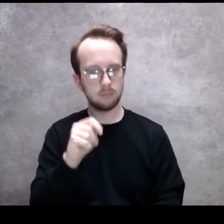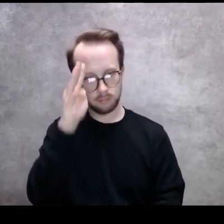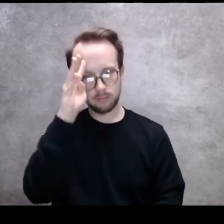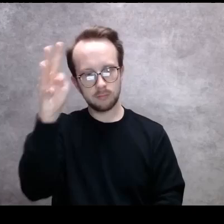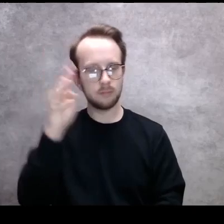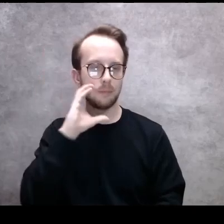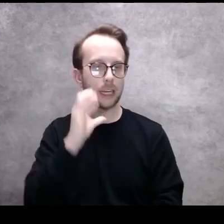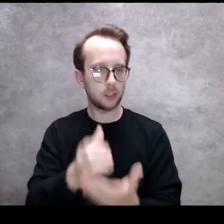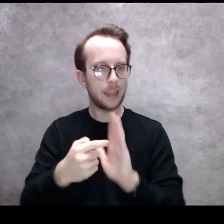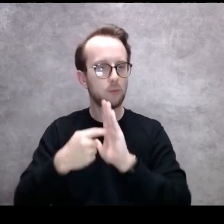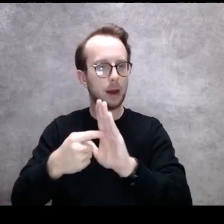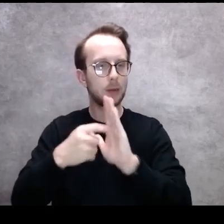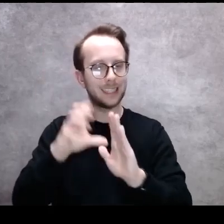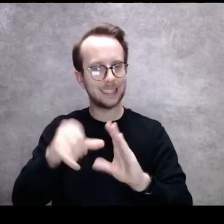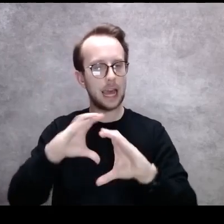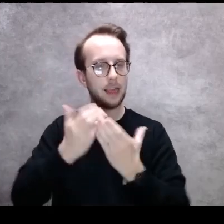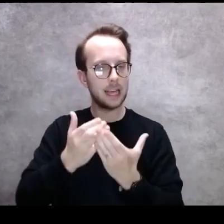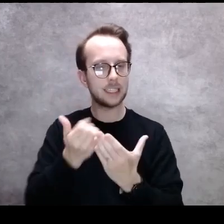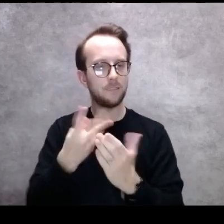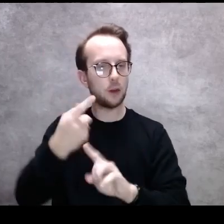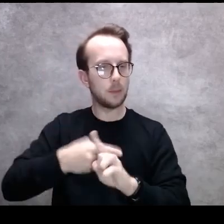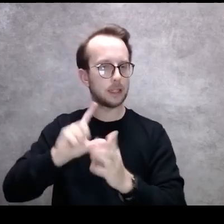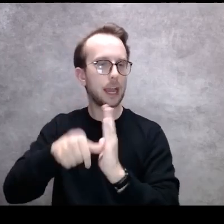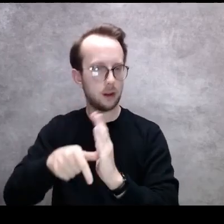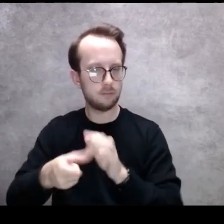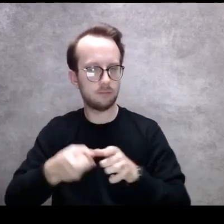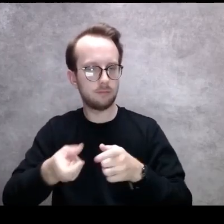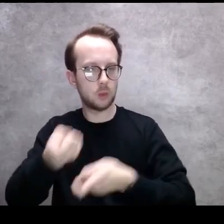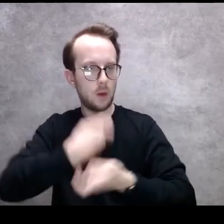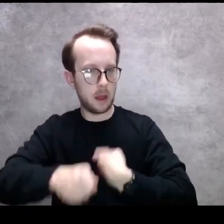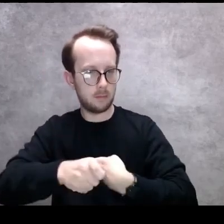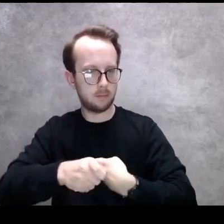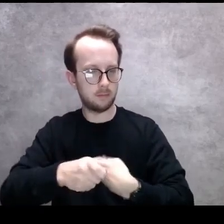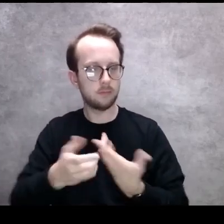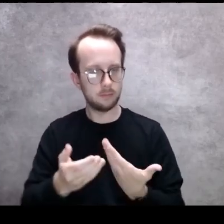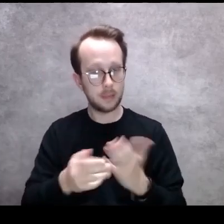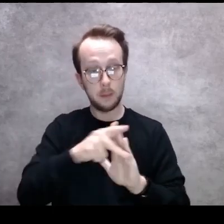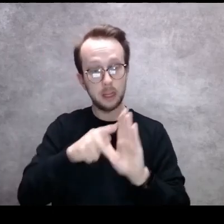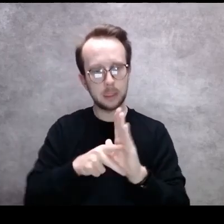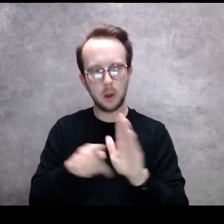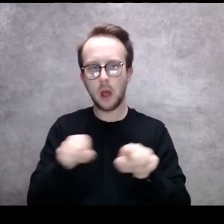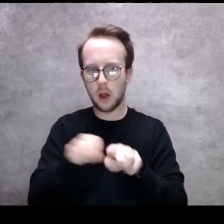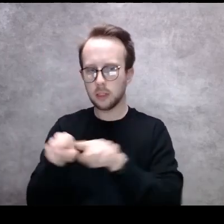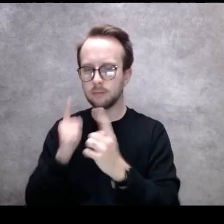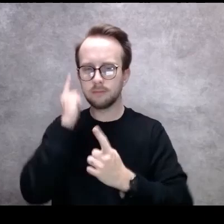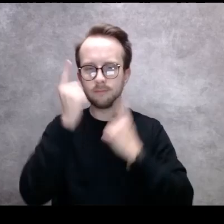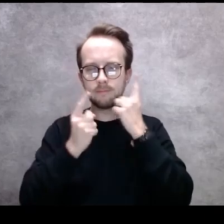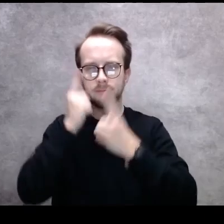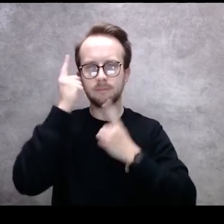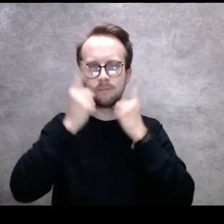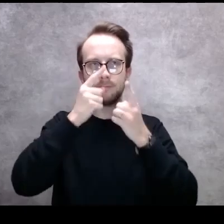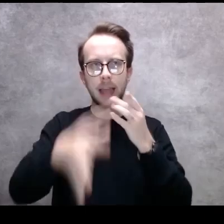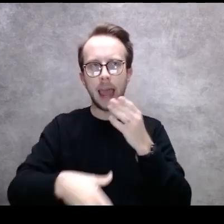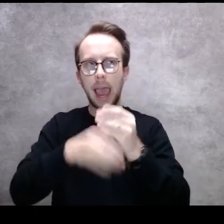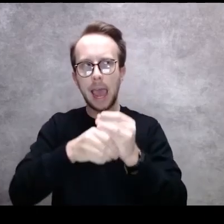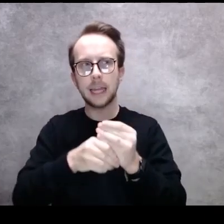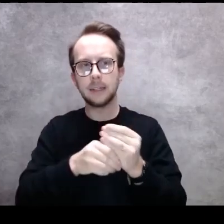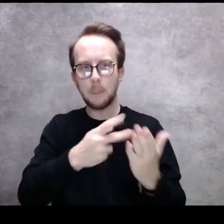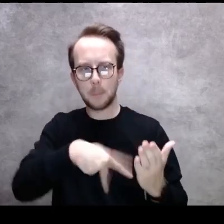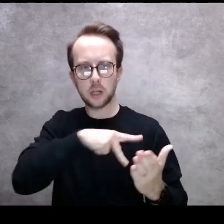after a few months. The principle can be also considered when adding personalized tasks to a student's